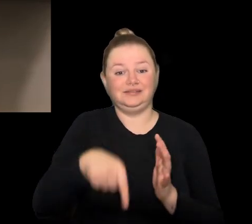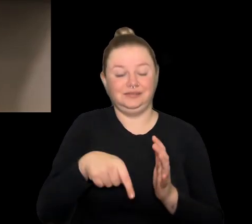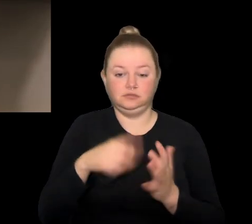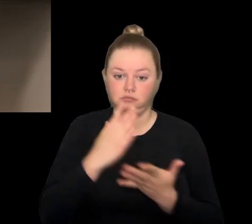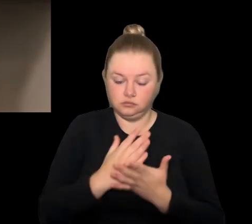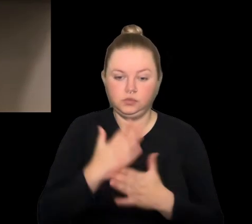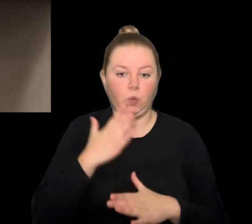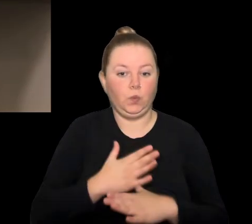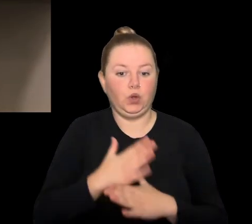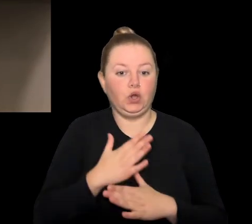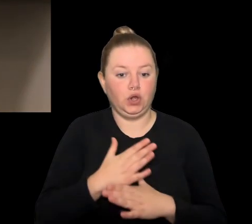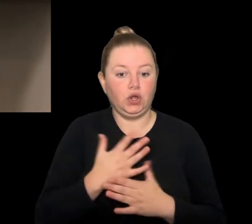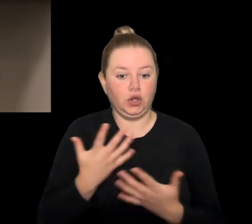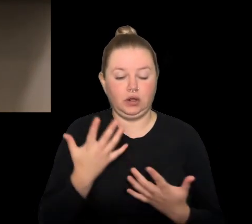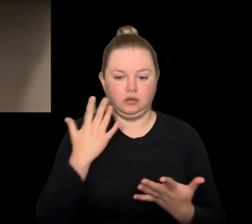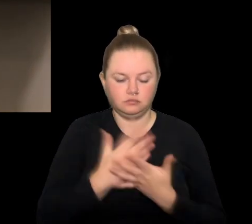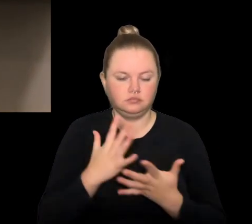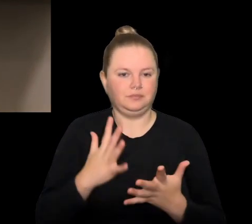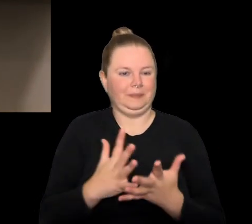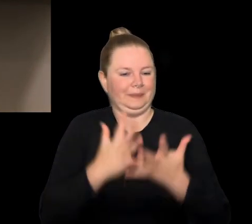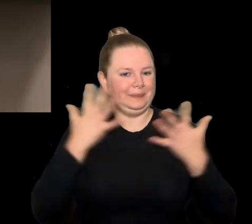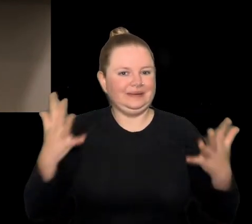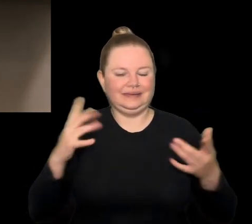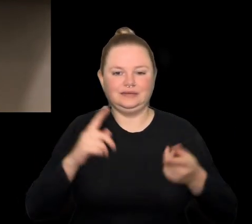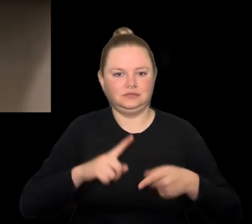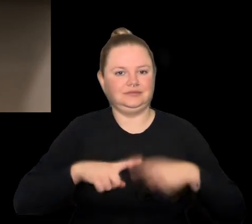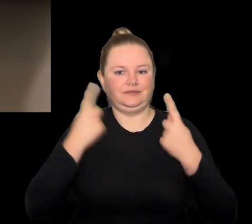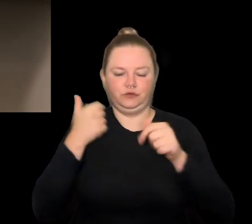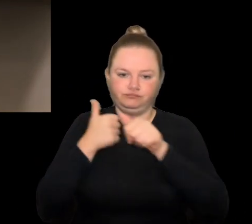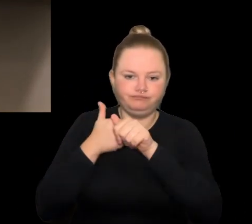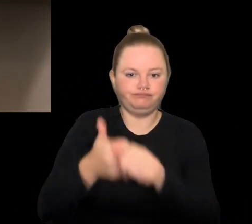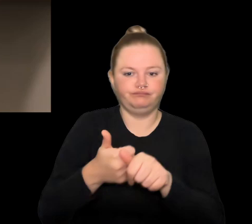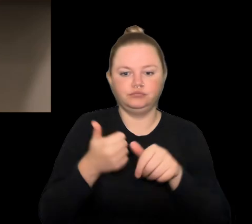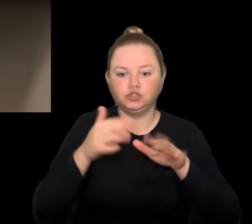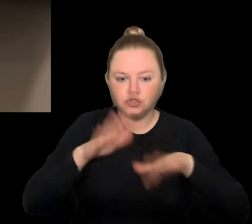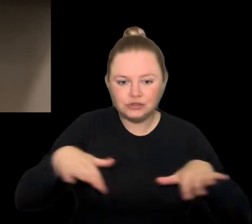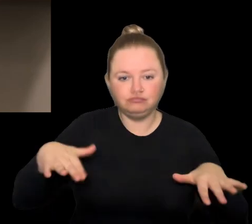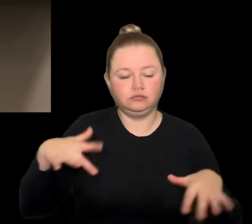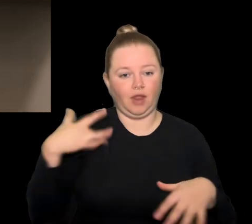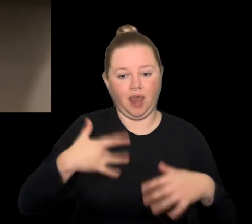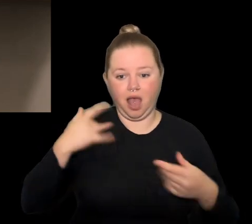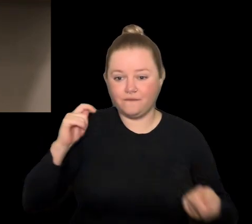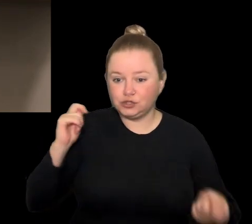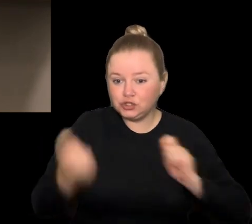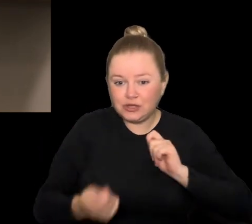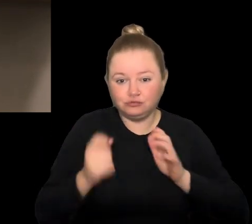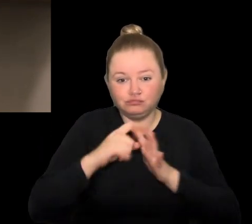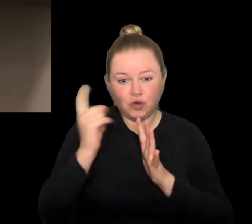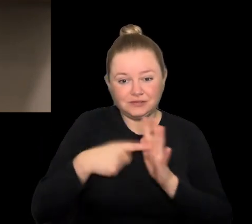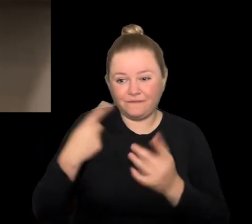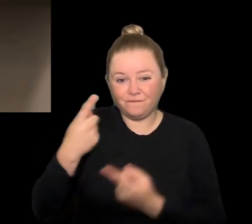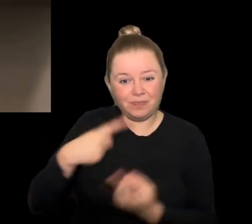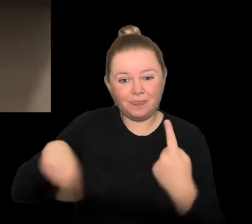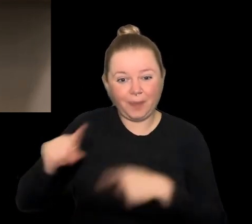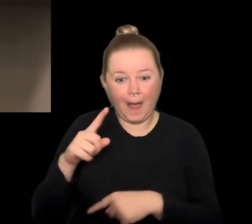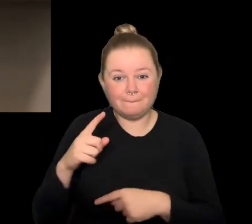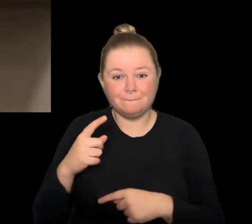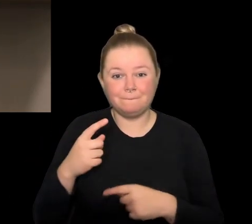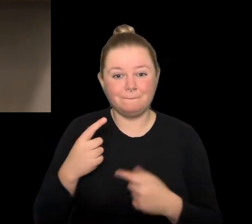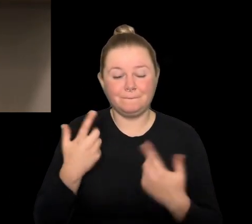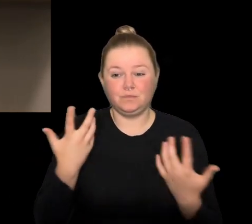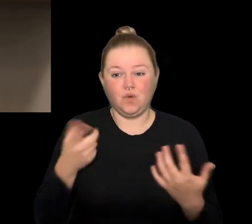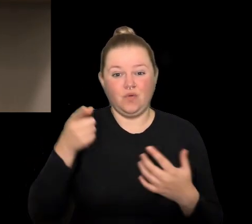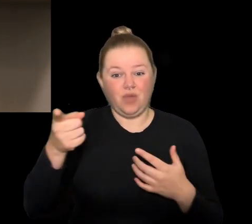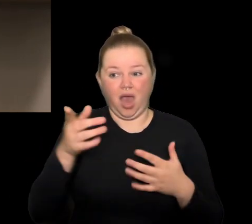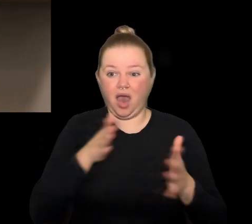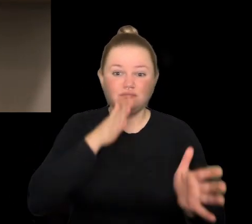projects really do work. They make a huge difference to children and young people's lives. In some cases they can be life-changing projects for them, so